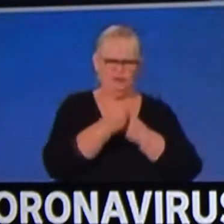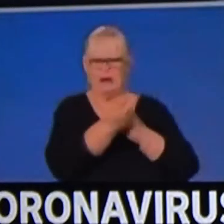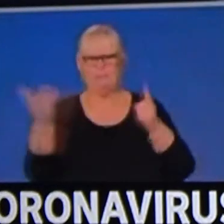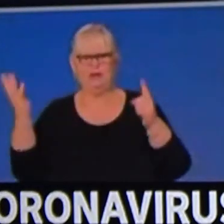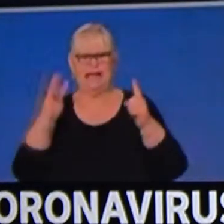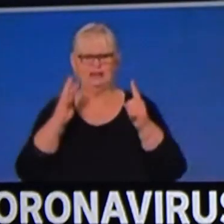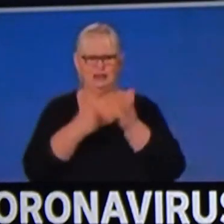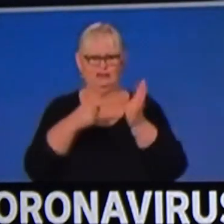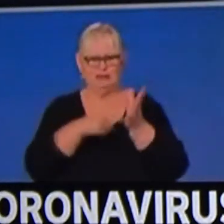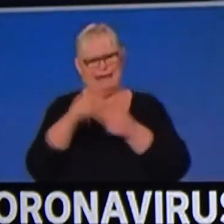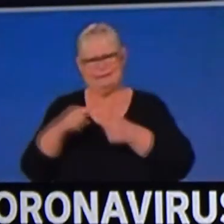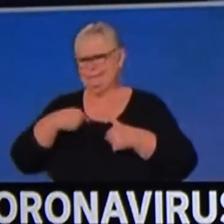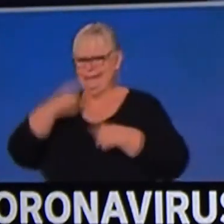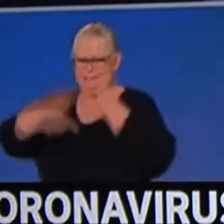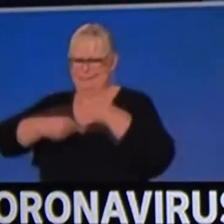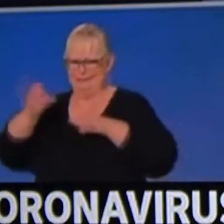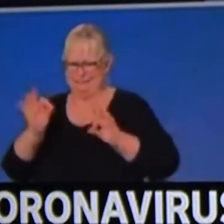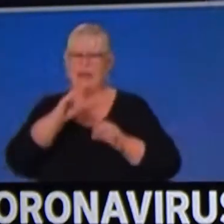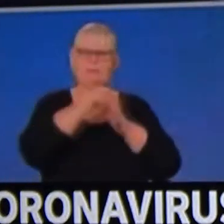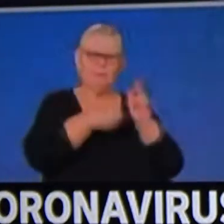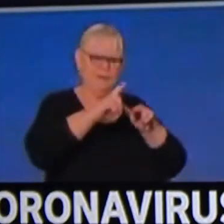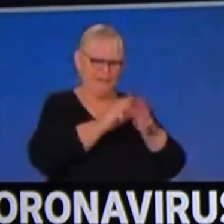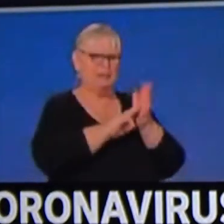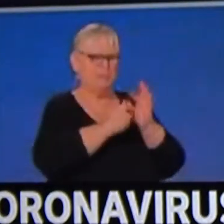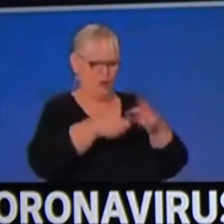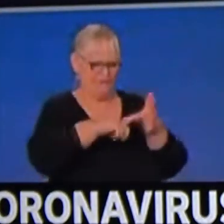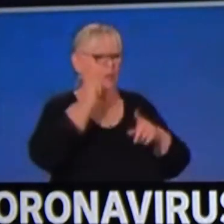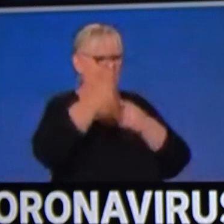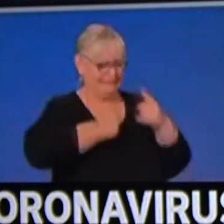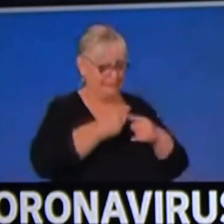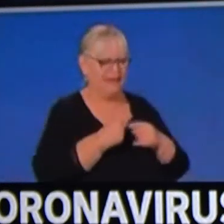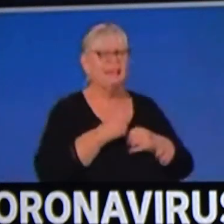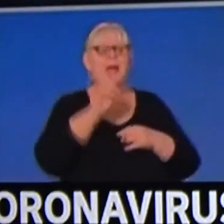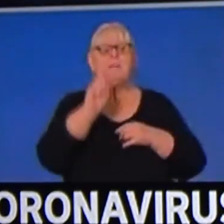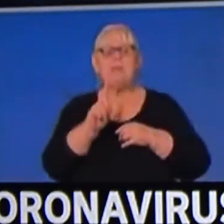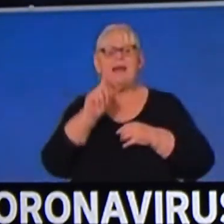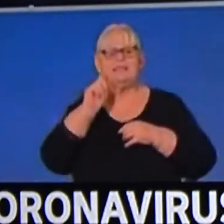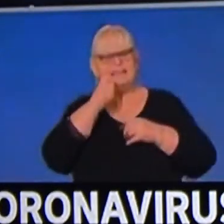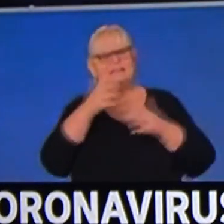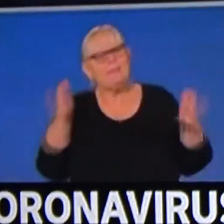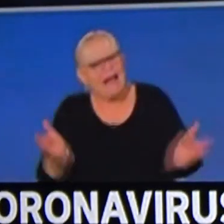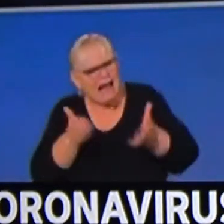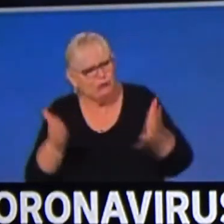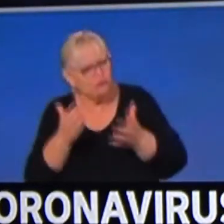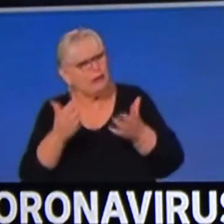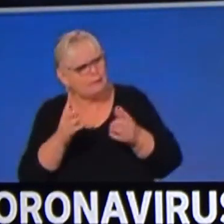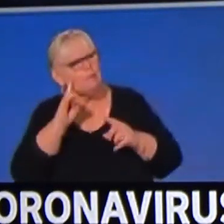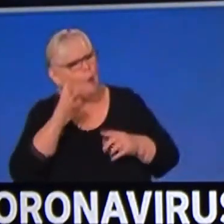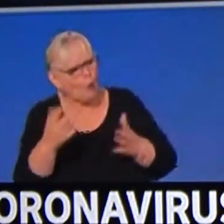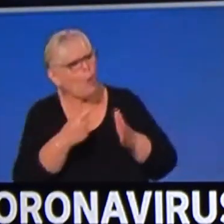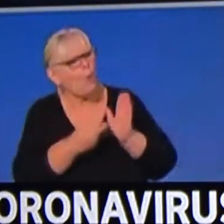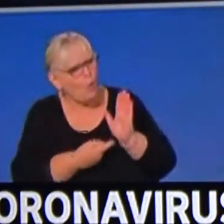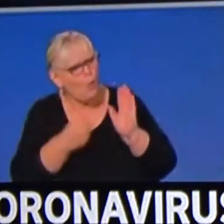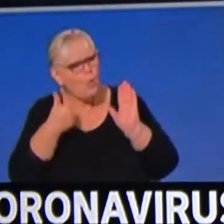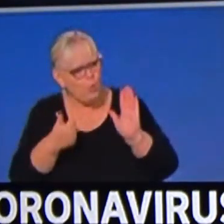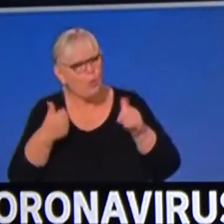through what that means and how that works. But there is some encouraging signs on that front. and we need to hold our